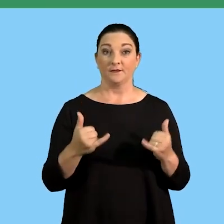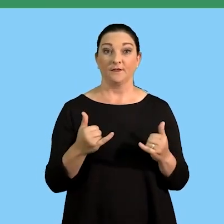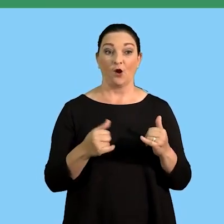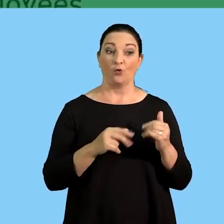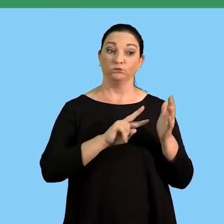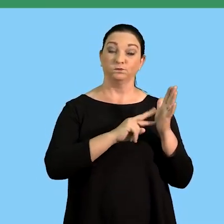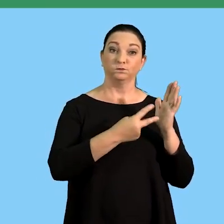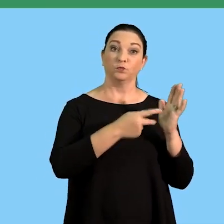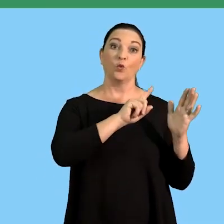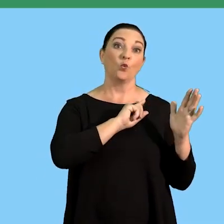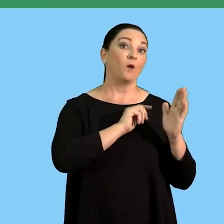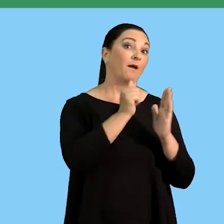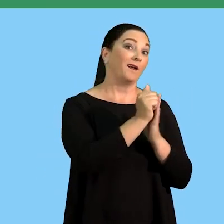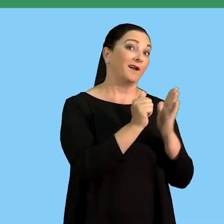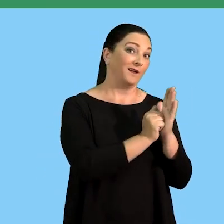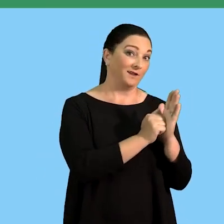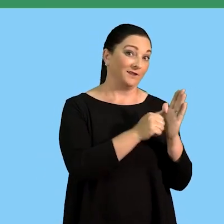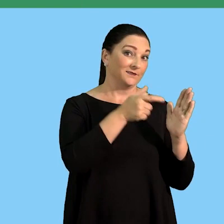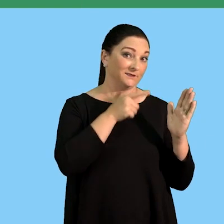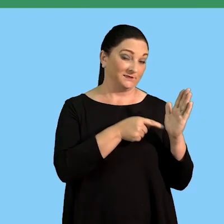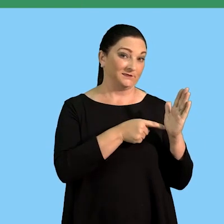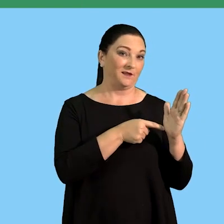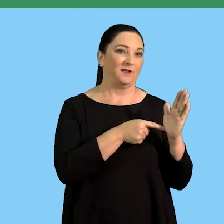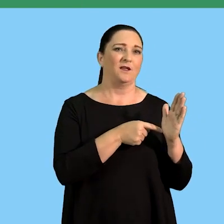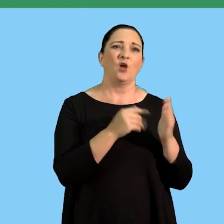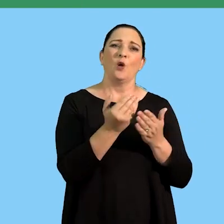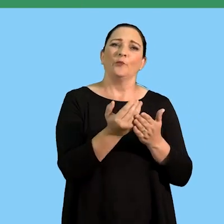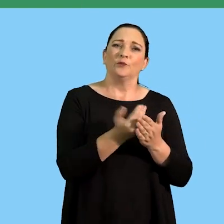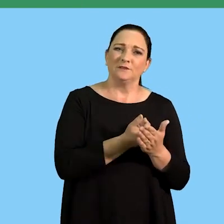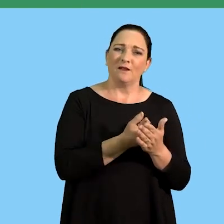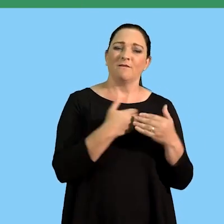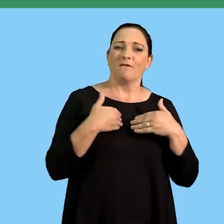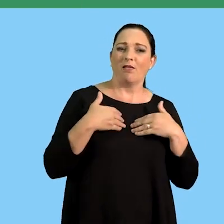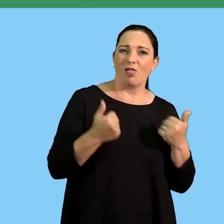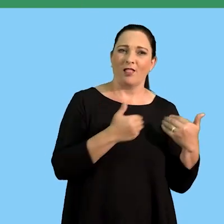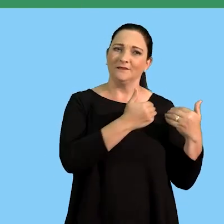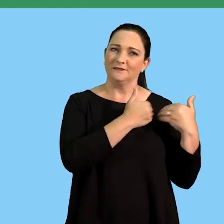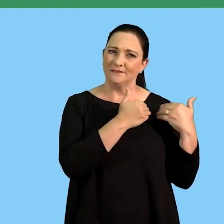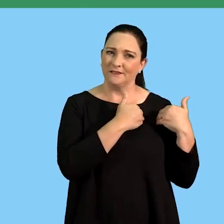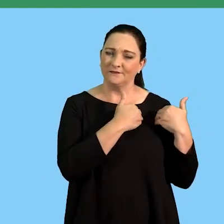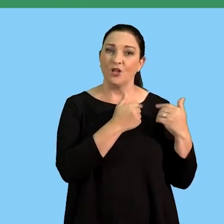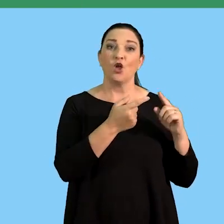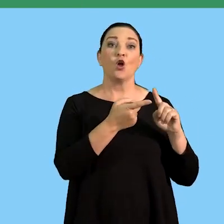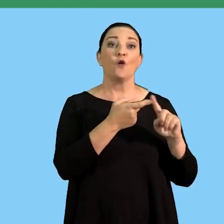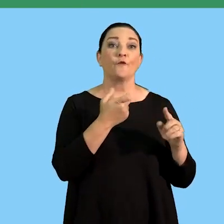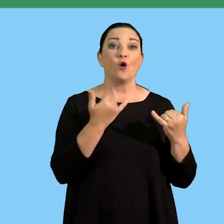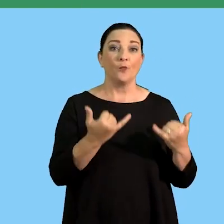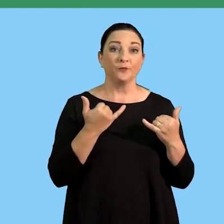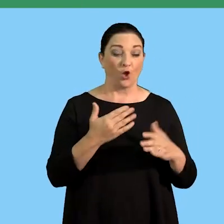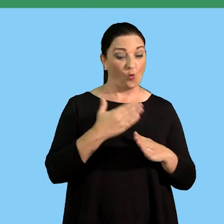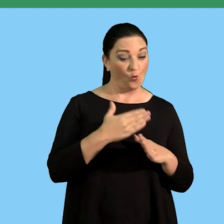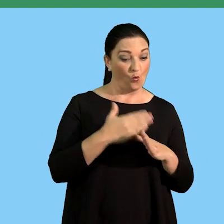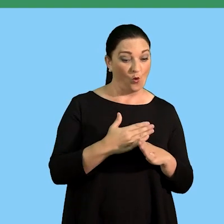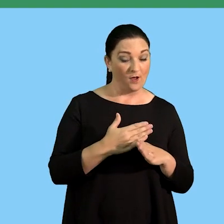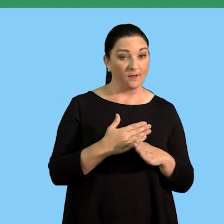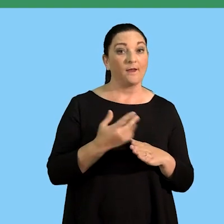The purpose of the act is then to protect the health and safety of both the employers and